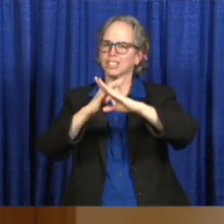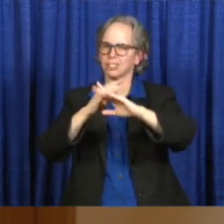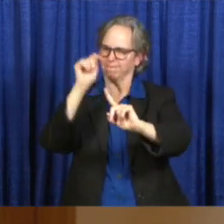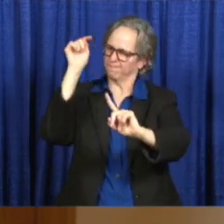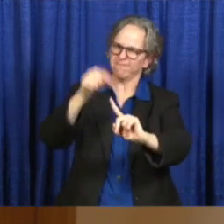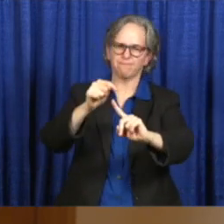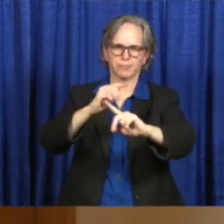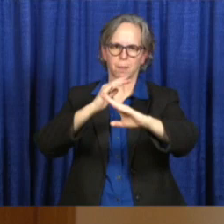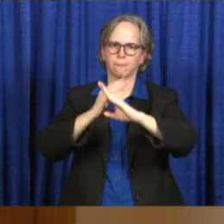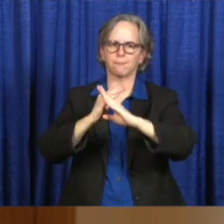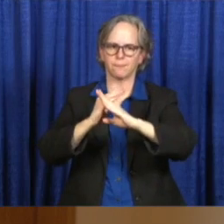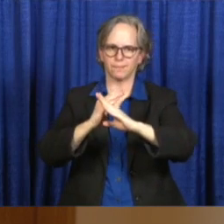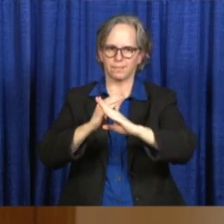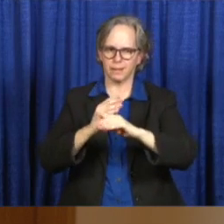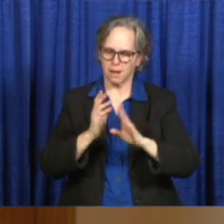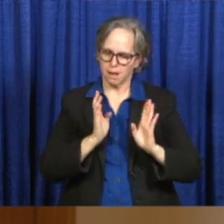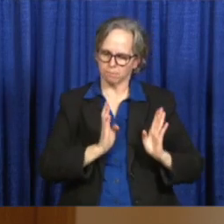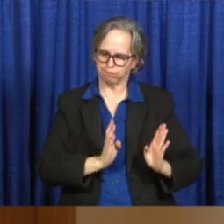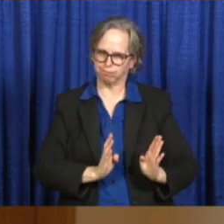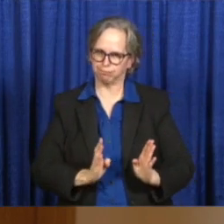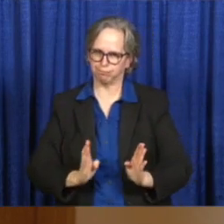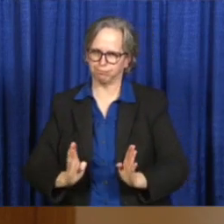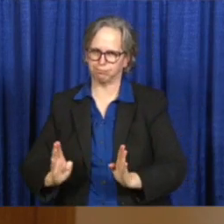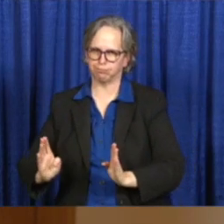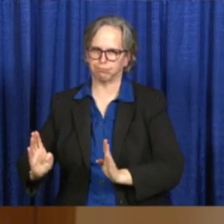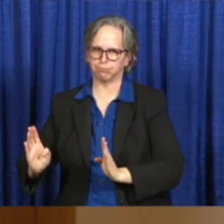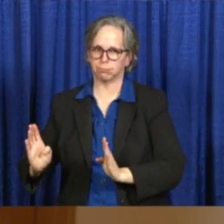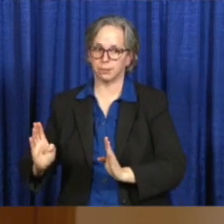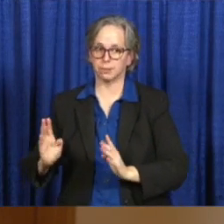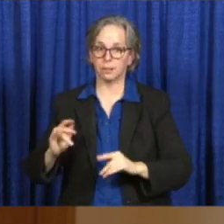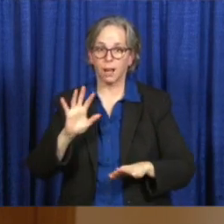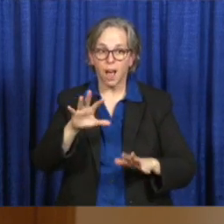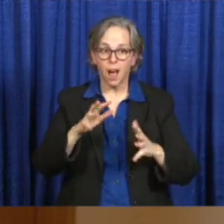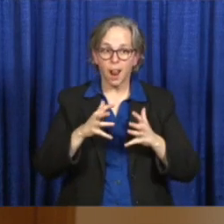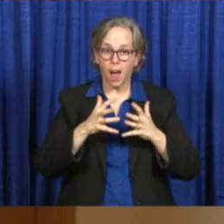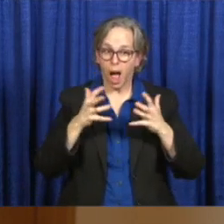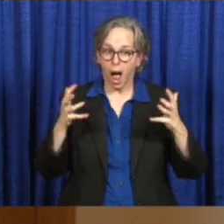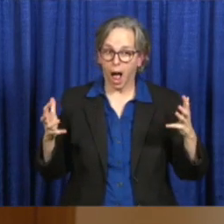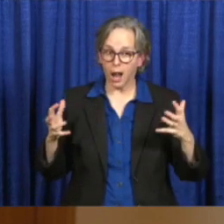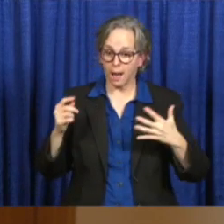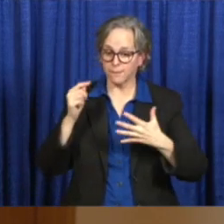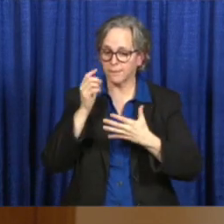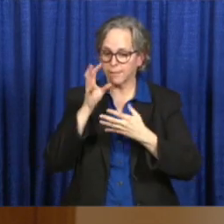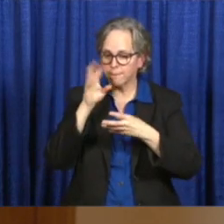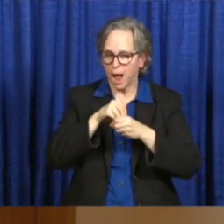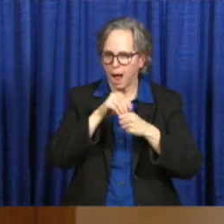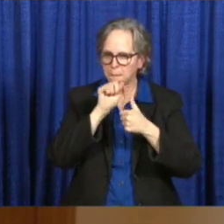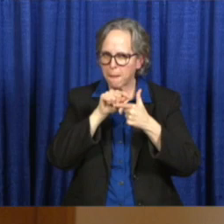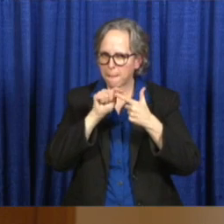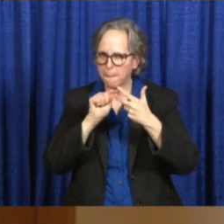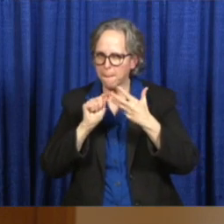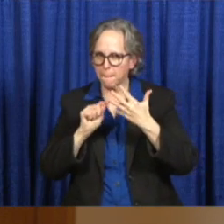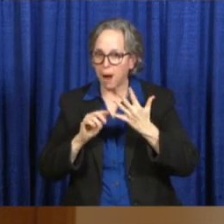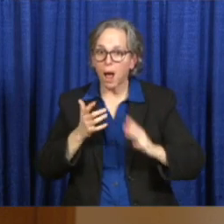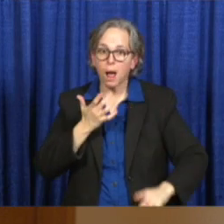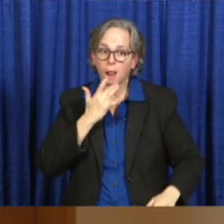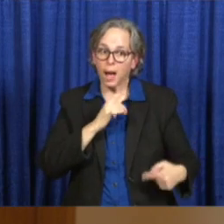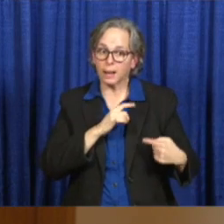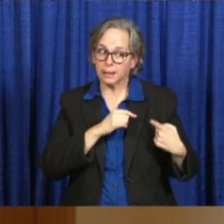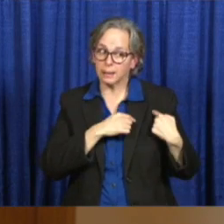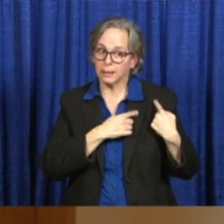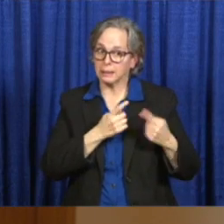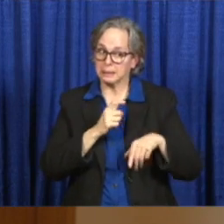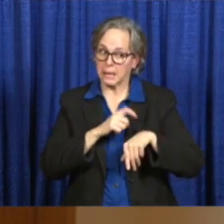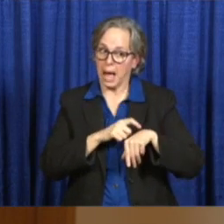And there's a lot of components to that. So we need all that time. So again, blessing that we have the time to prepare. But what you're